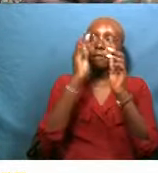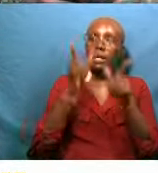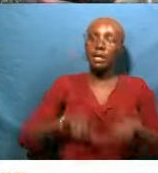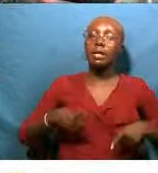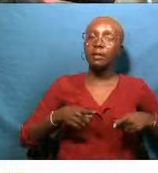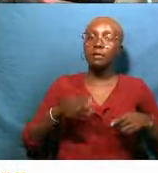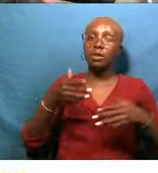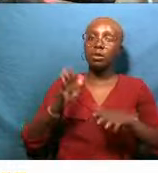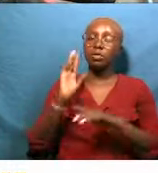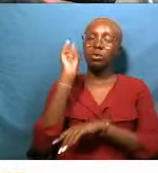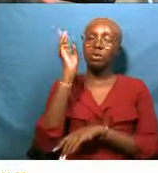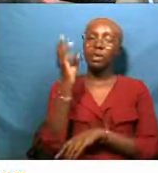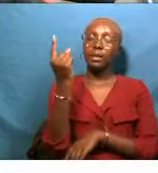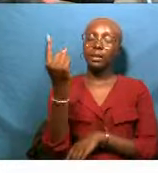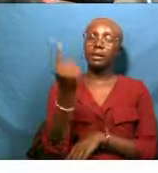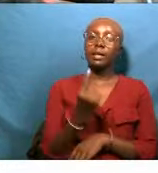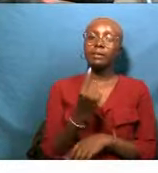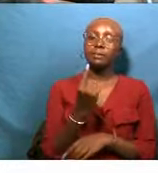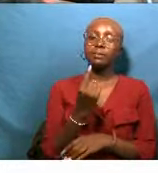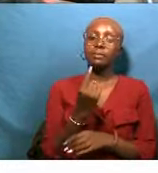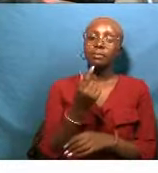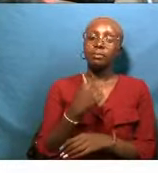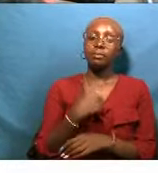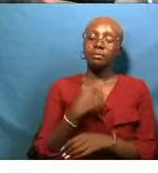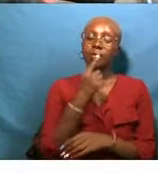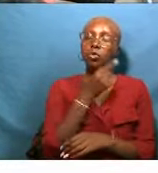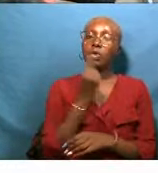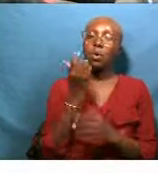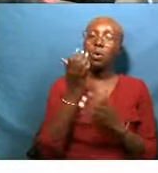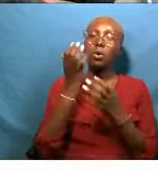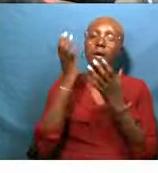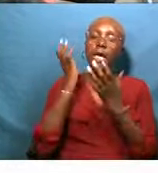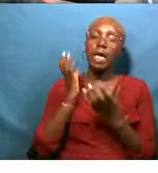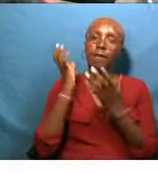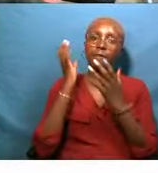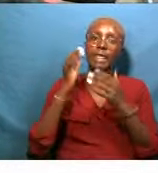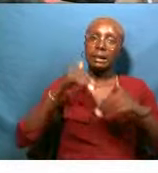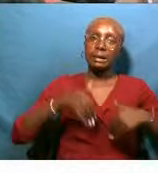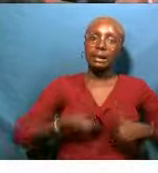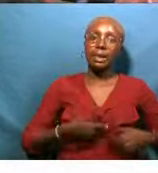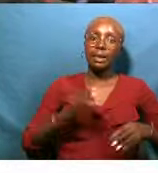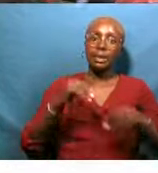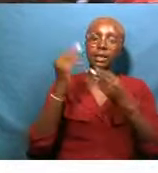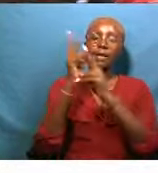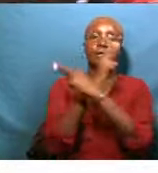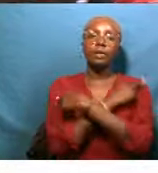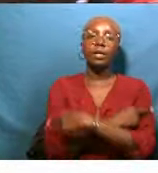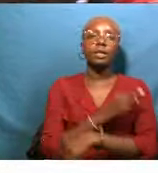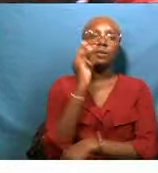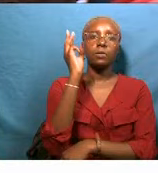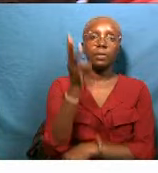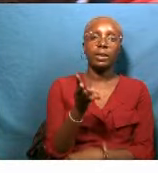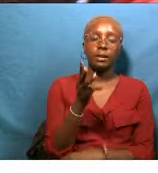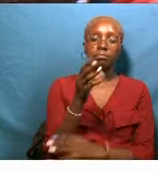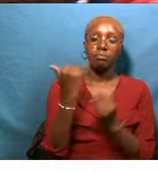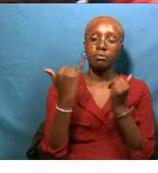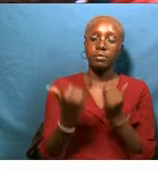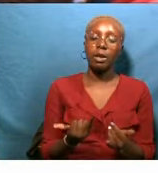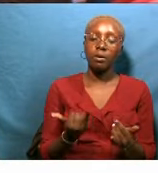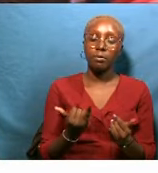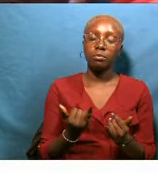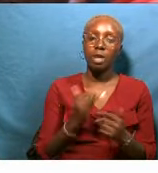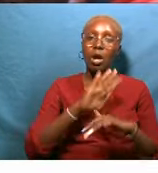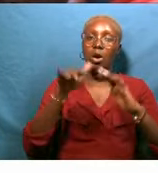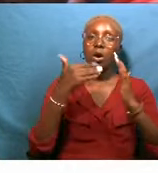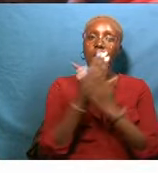will save it. Come to me, all who you are tired of carrying your heavy loads, and I will give you rest. So,